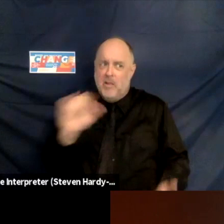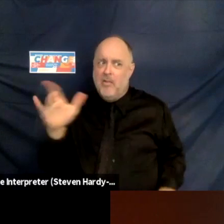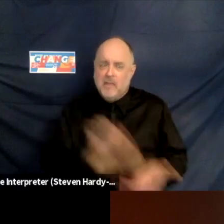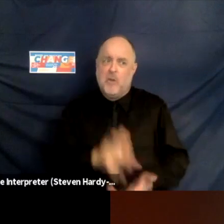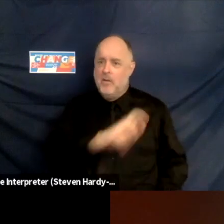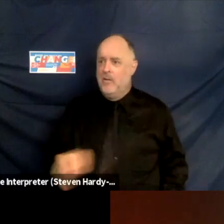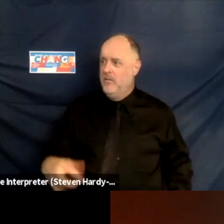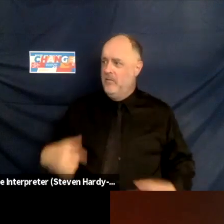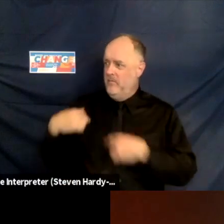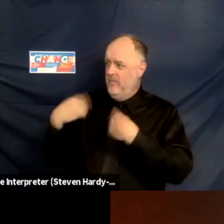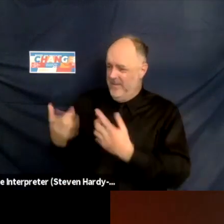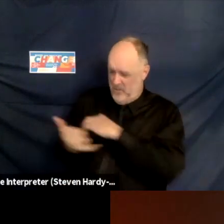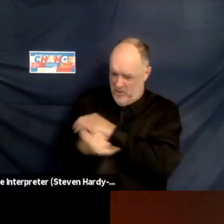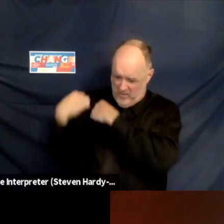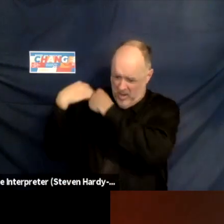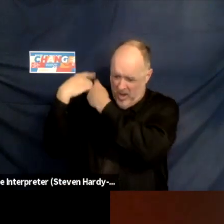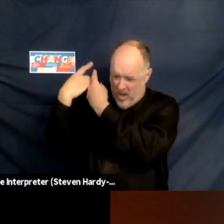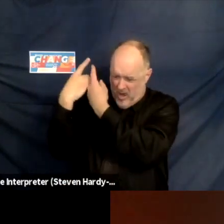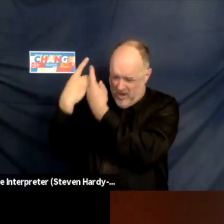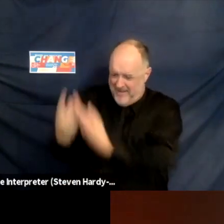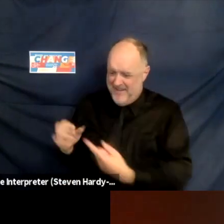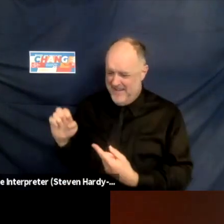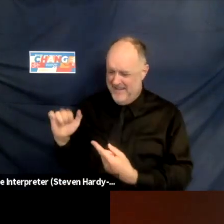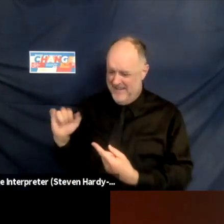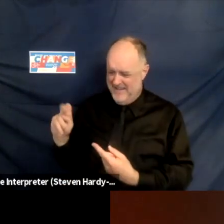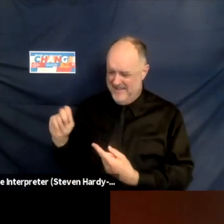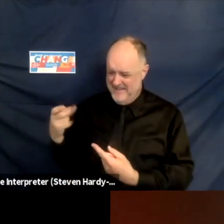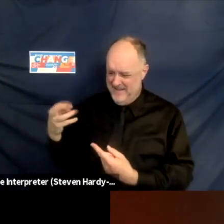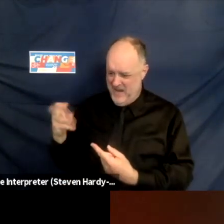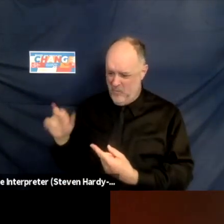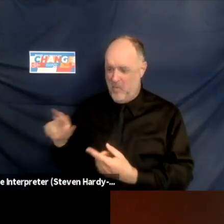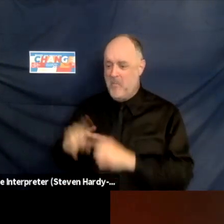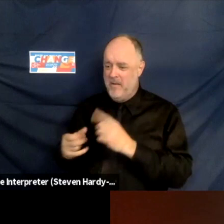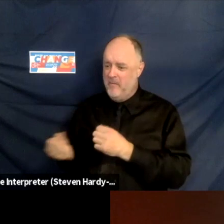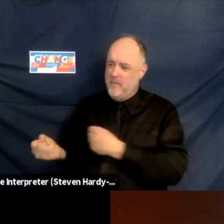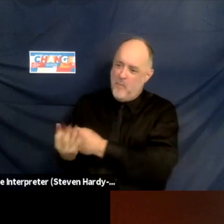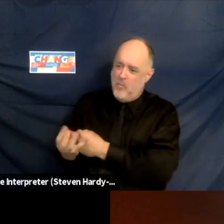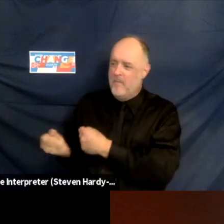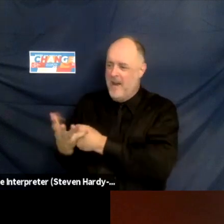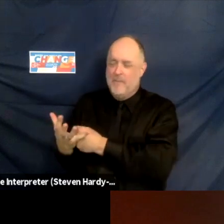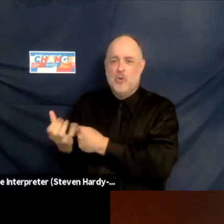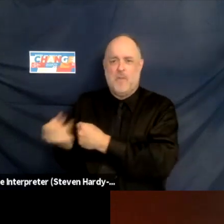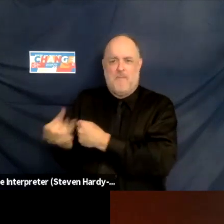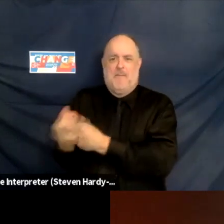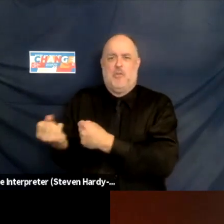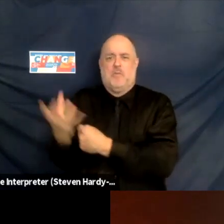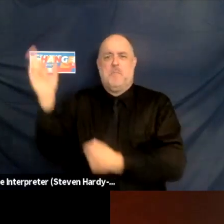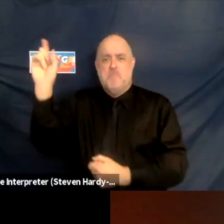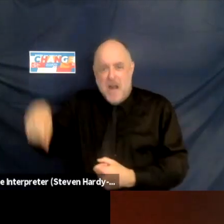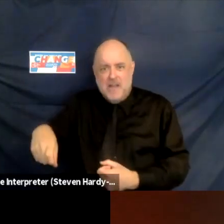since Eisenhower, since the 50s, but every 5 to 6 years, it has to be redone and updated. And that's called